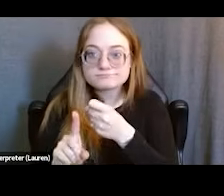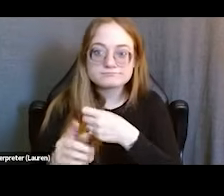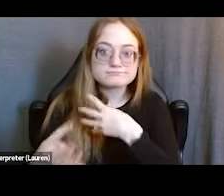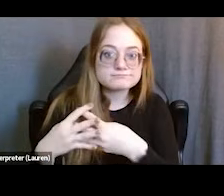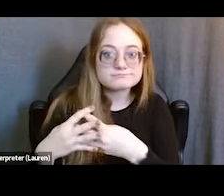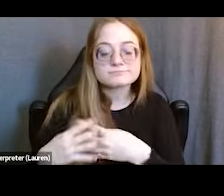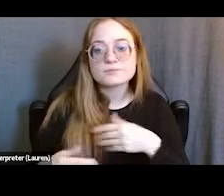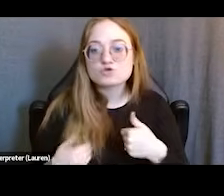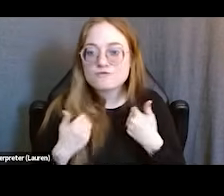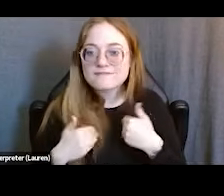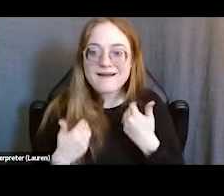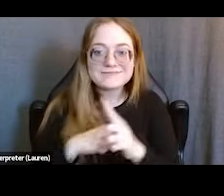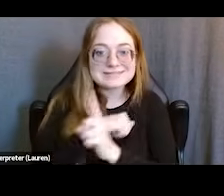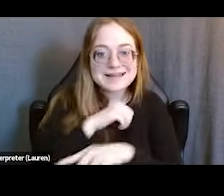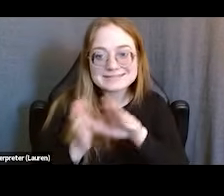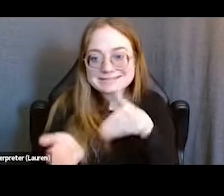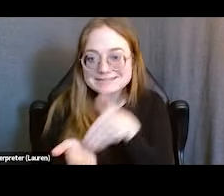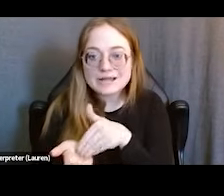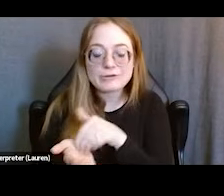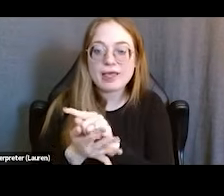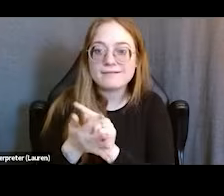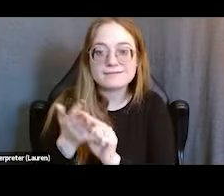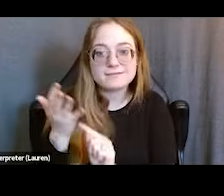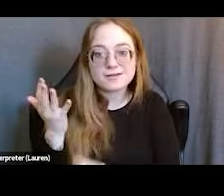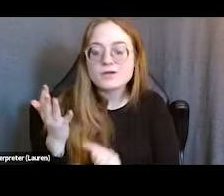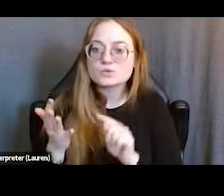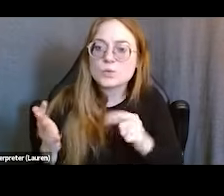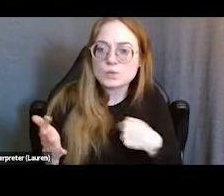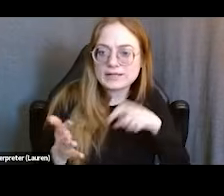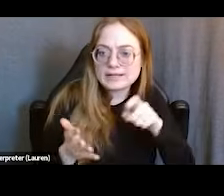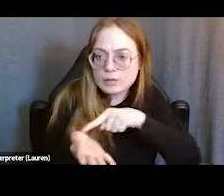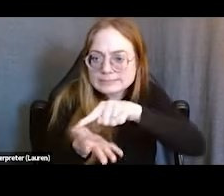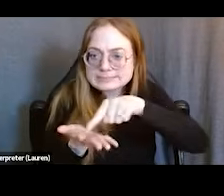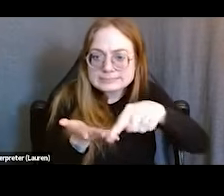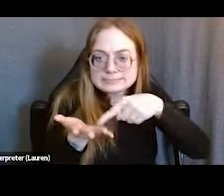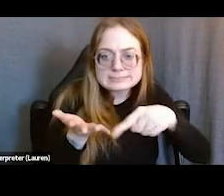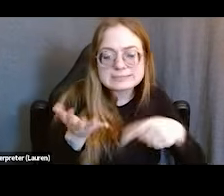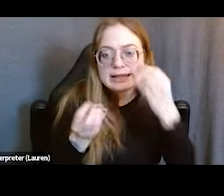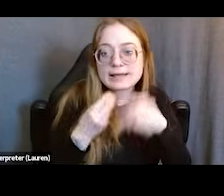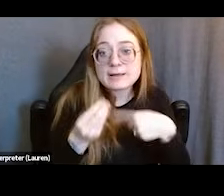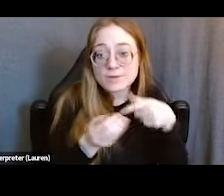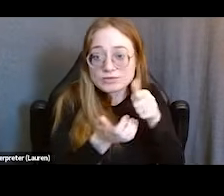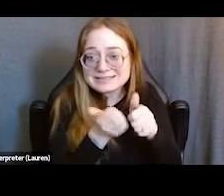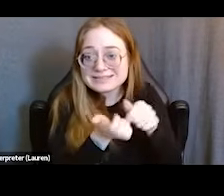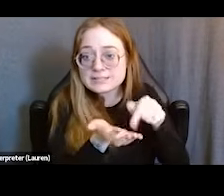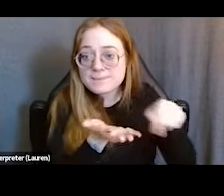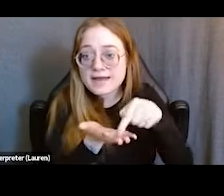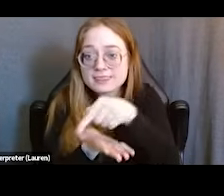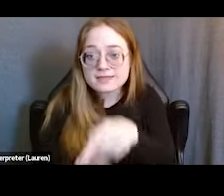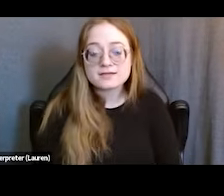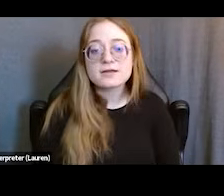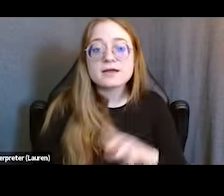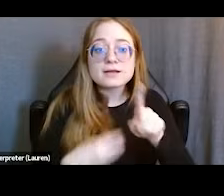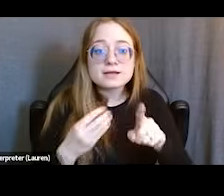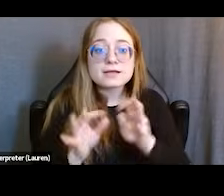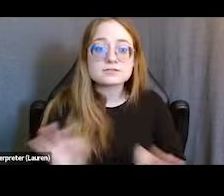for mobile is to interrupt all of those pathways. It's also important to be grounded in